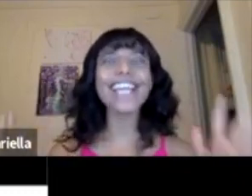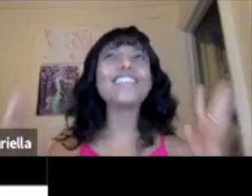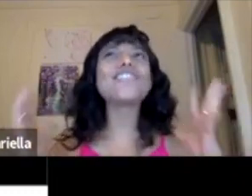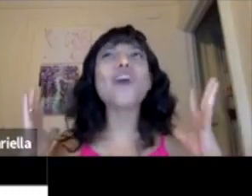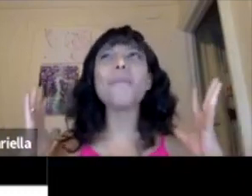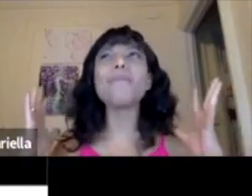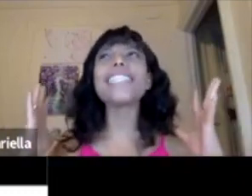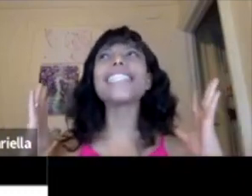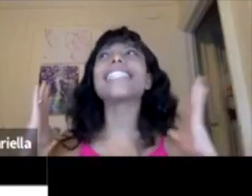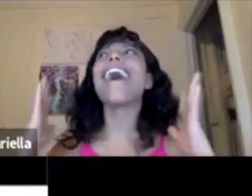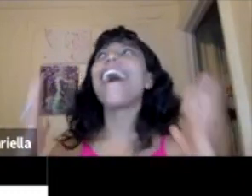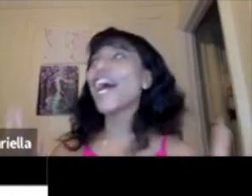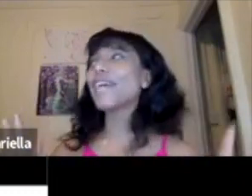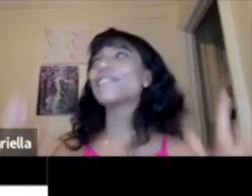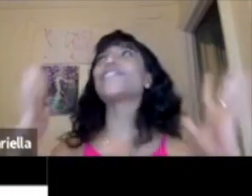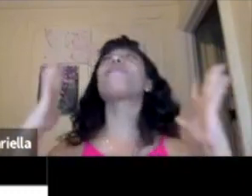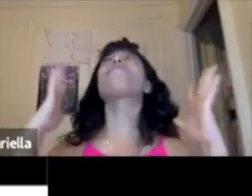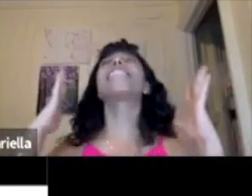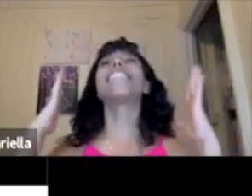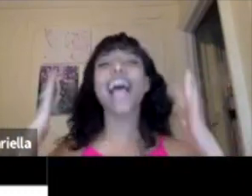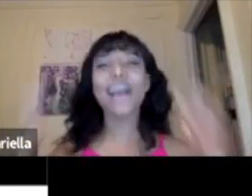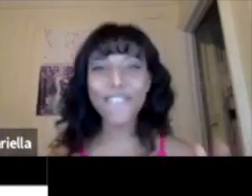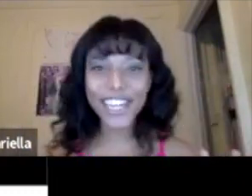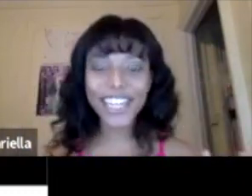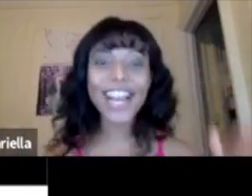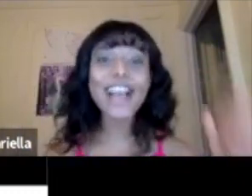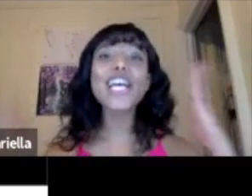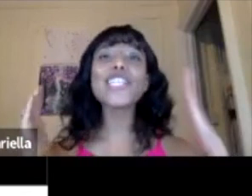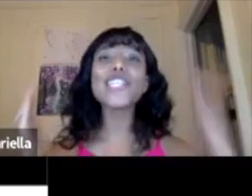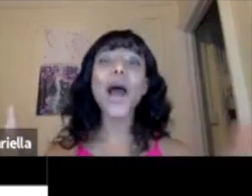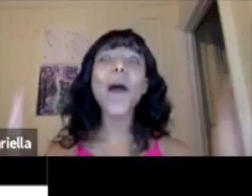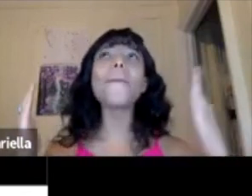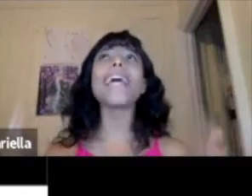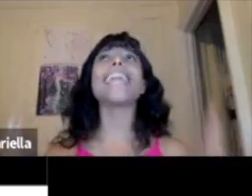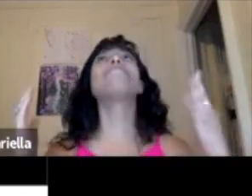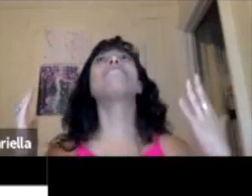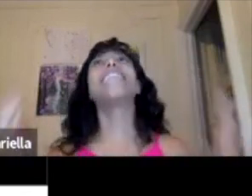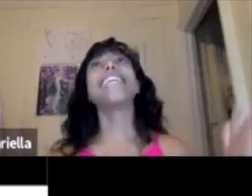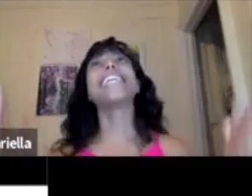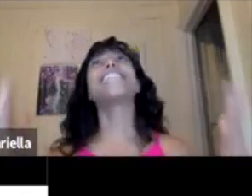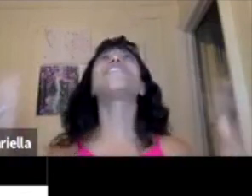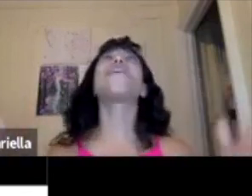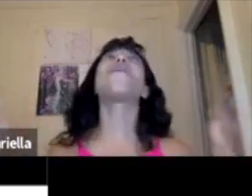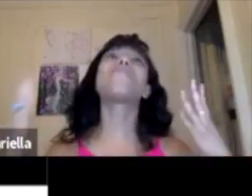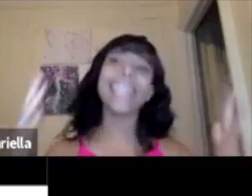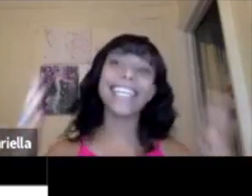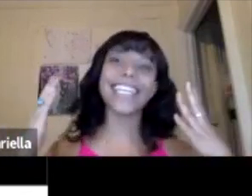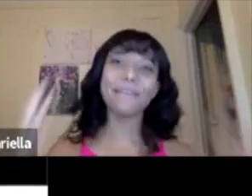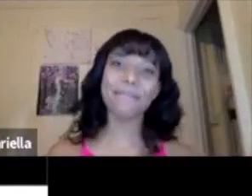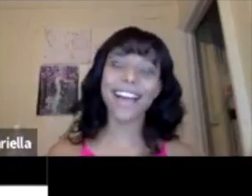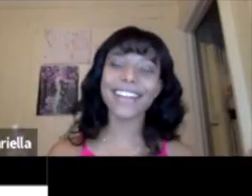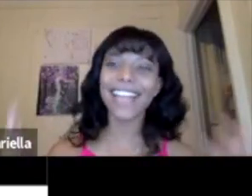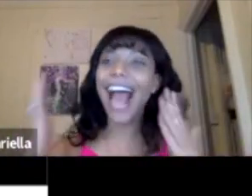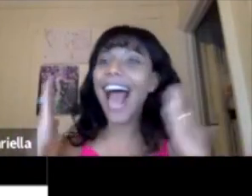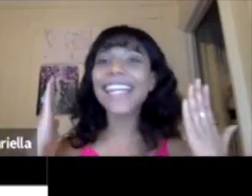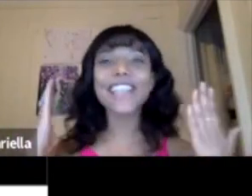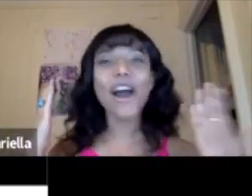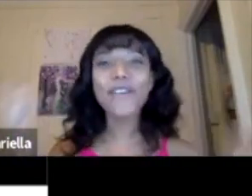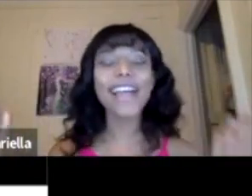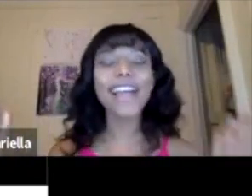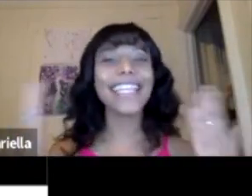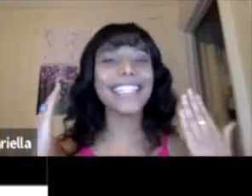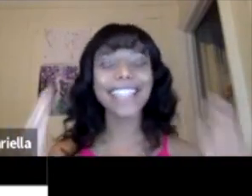today. So much time, so much effort, so many meetings, so many emails, and